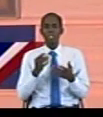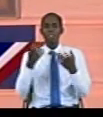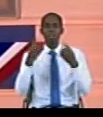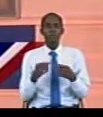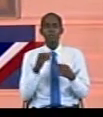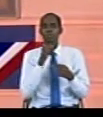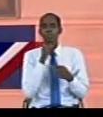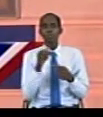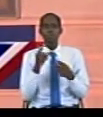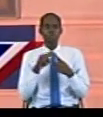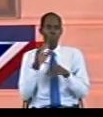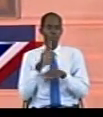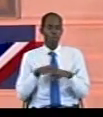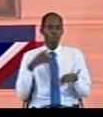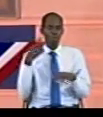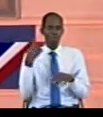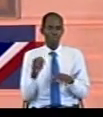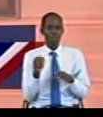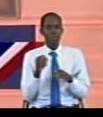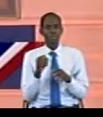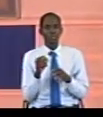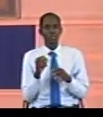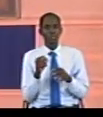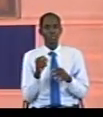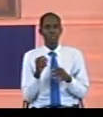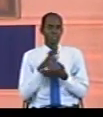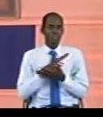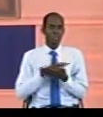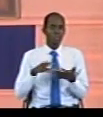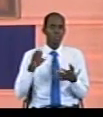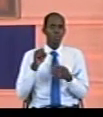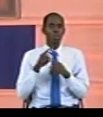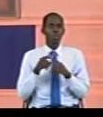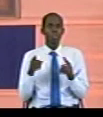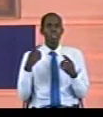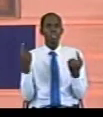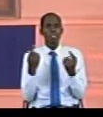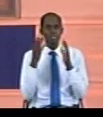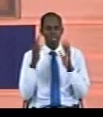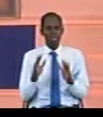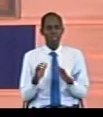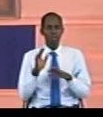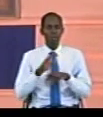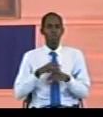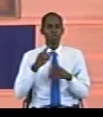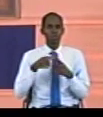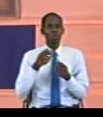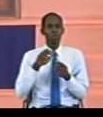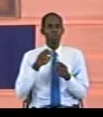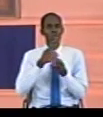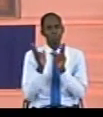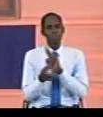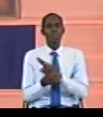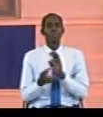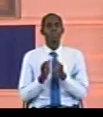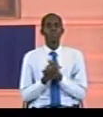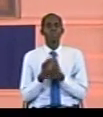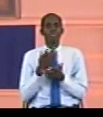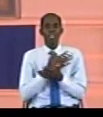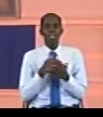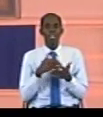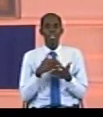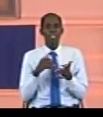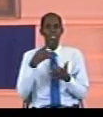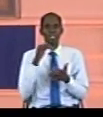the sinners to repentance. That's the work. That's the work. I came to call sinners to repentance. And he says, the